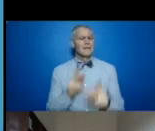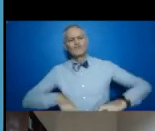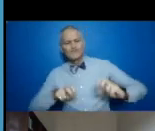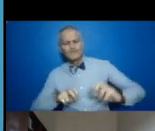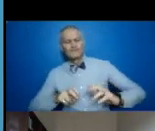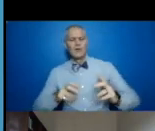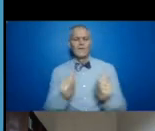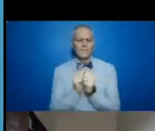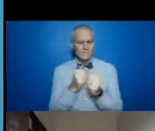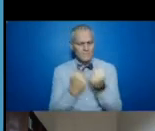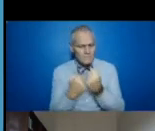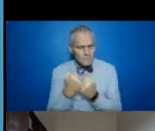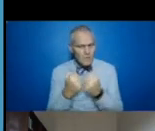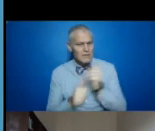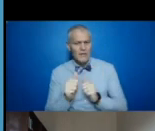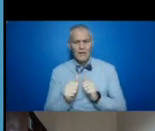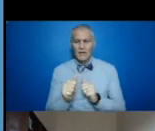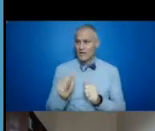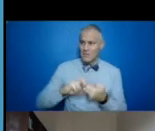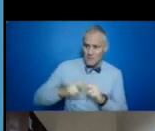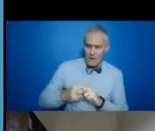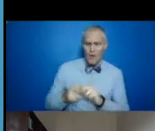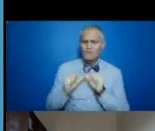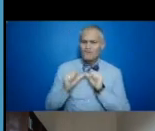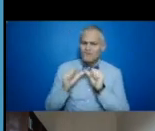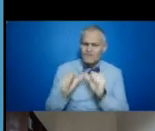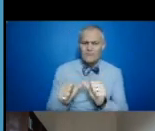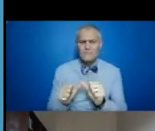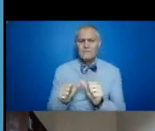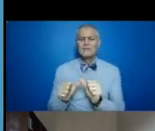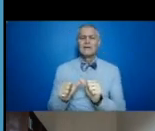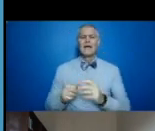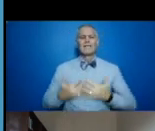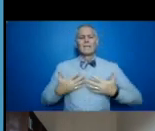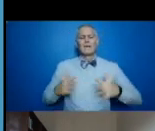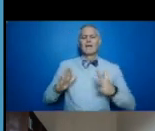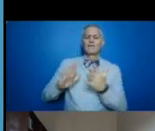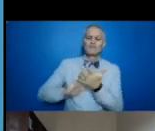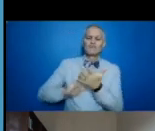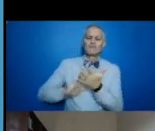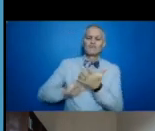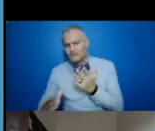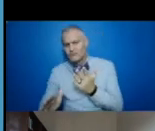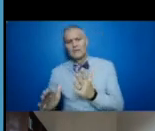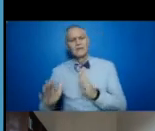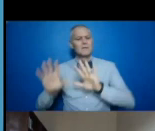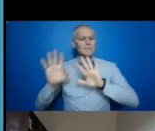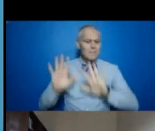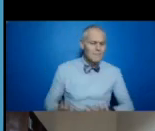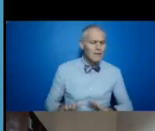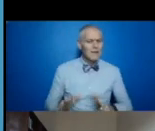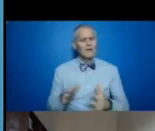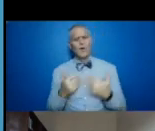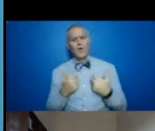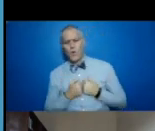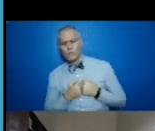When there's difficulty, we persevere. We create space for grace and forgiveness and vulnerability. There's leadership